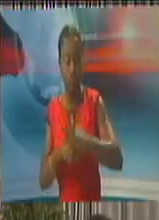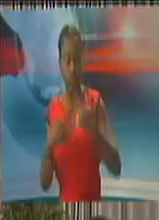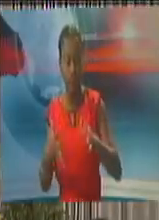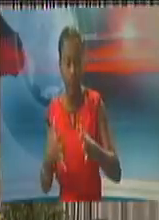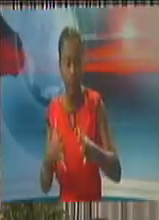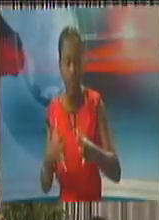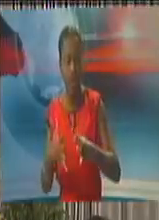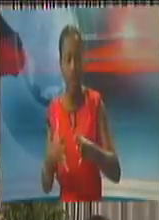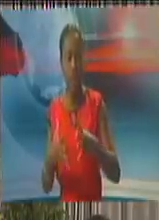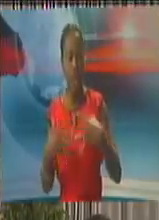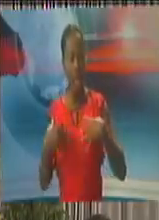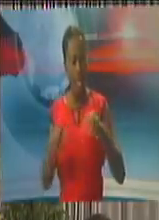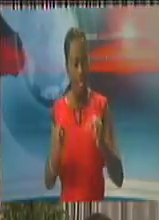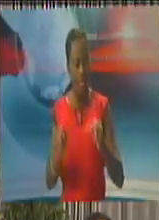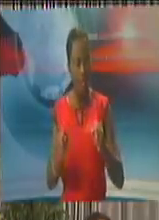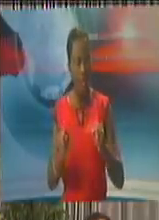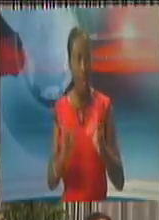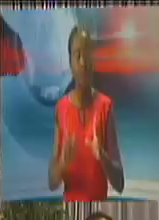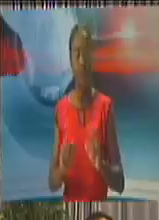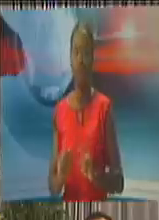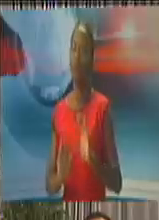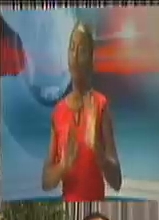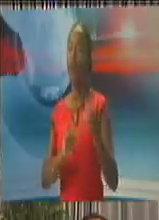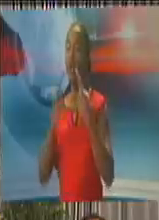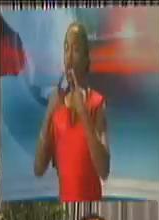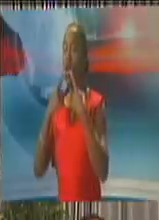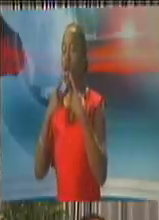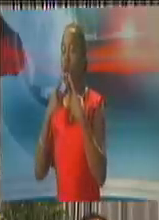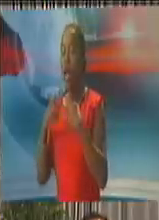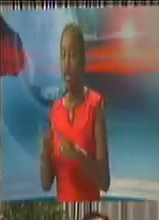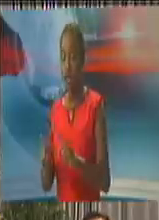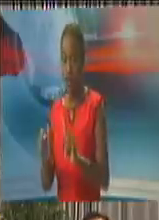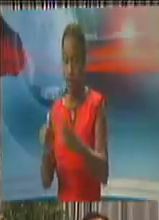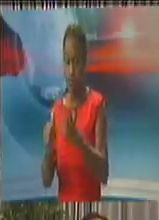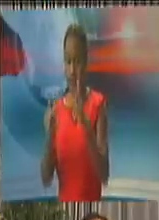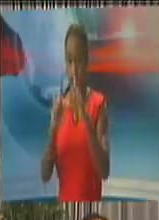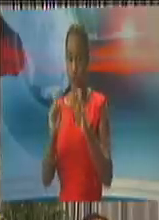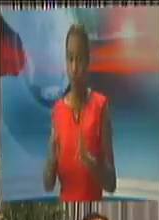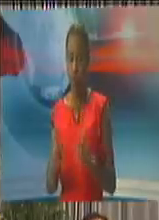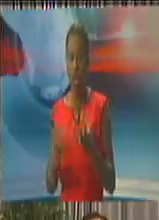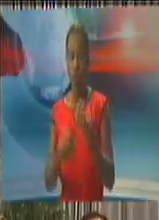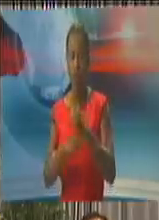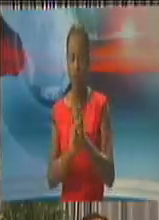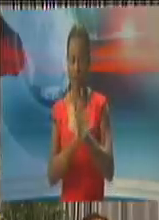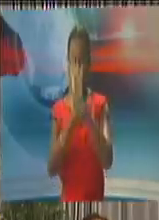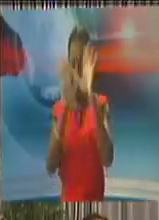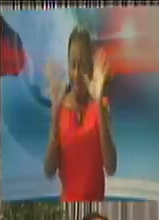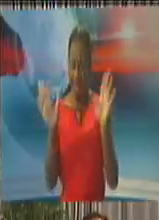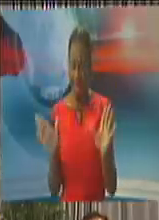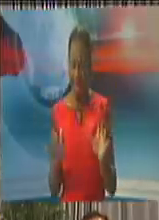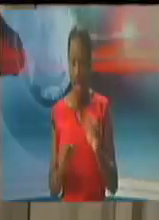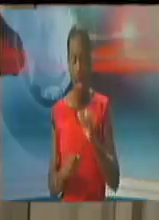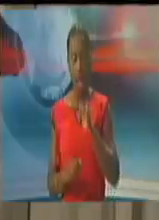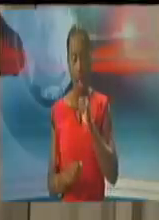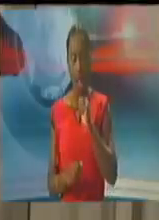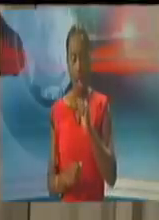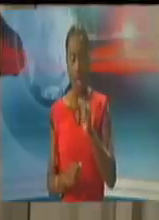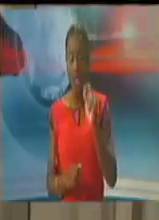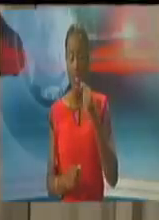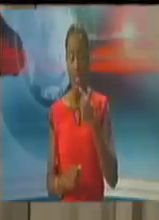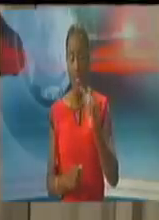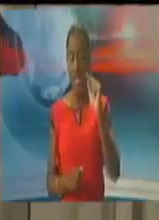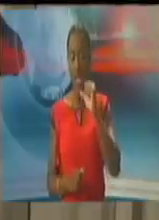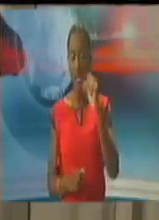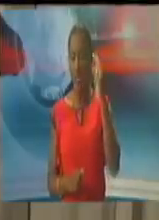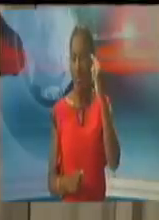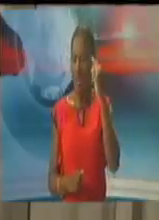Okay, I will answer the first one. Let me just clarify, because I didn't say that we will not consider. What I said is that we will not